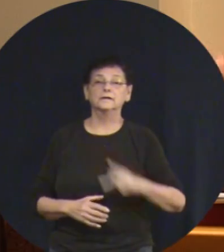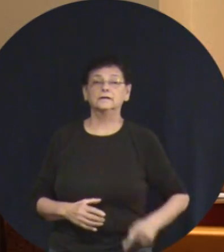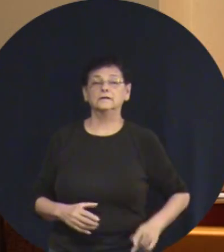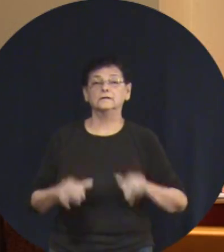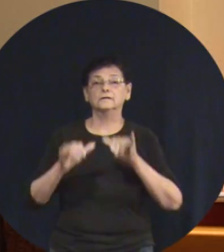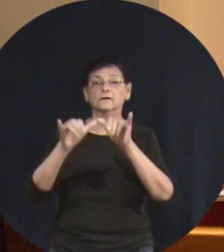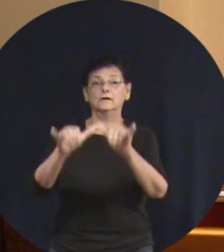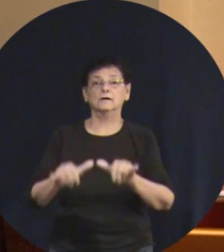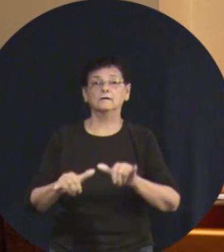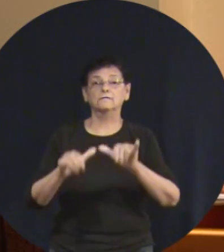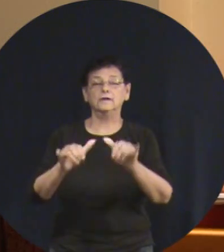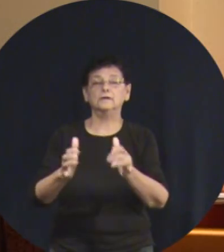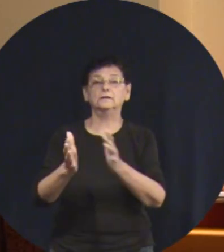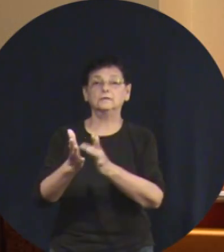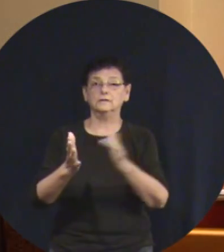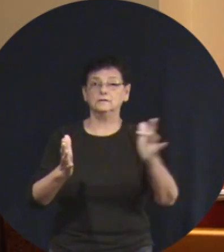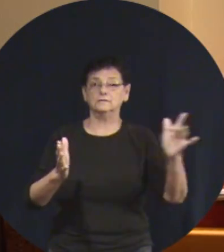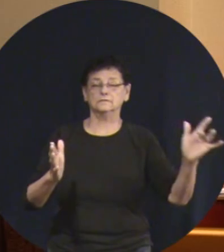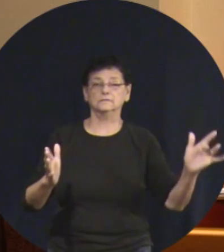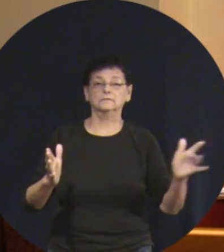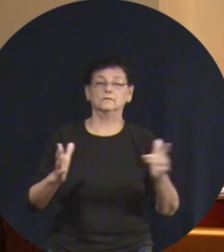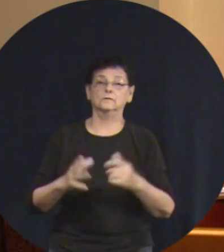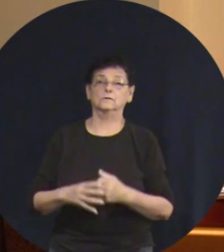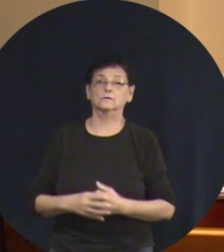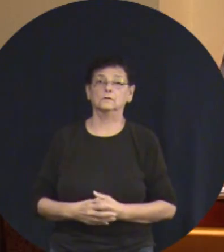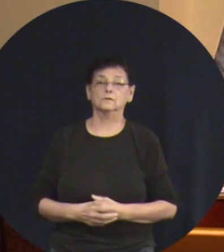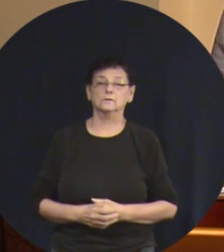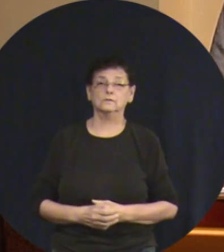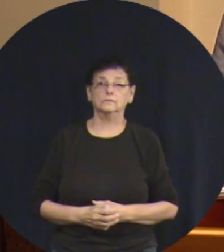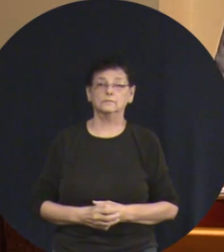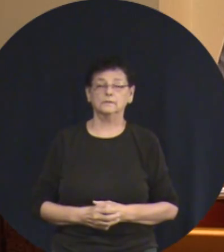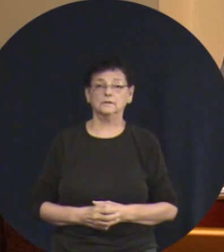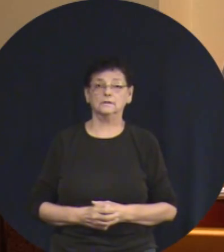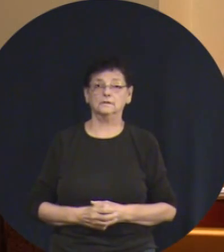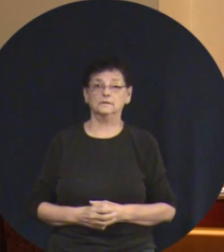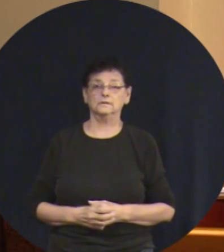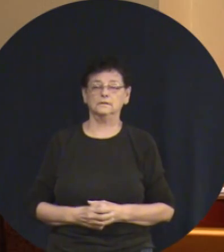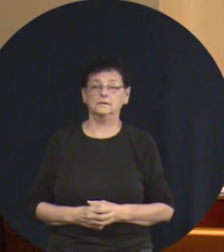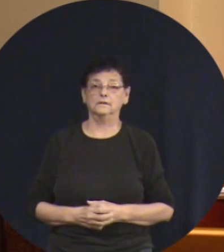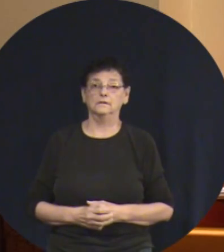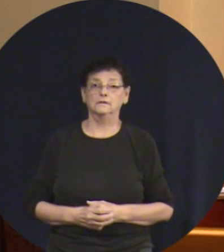Christ, King of endless glory.